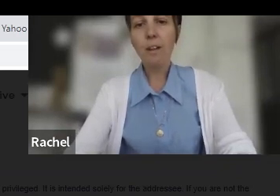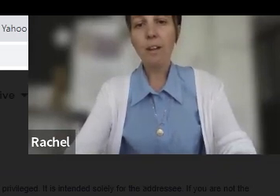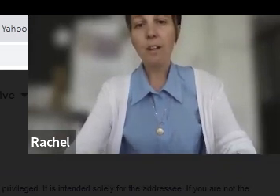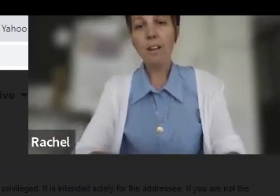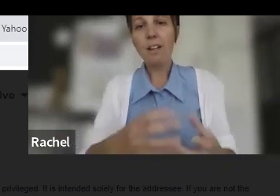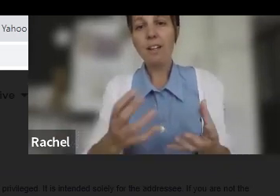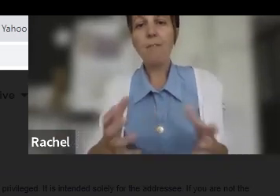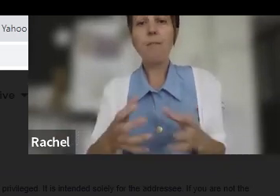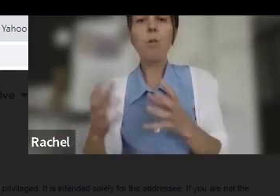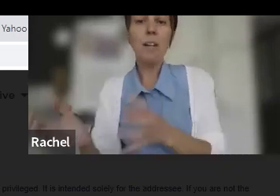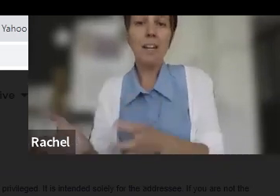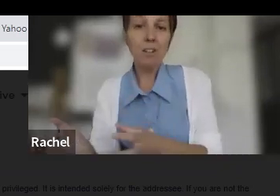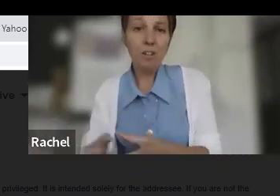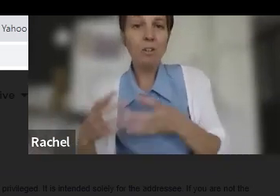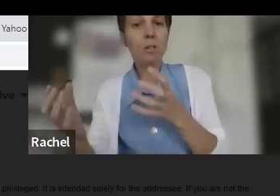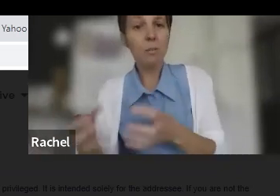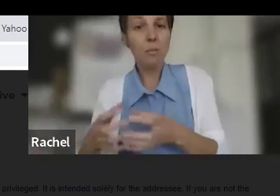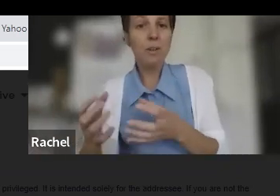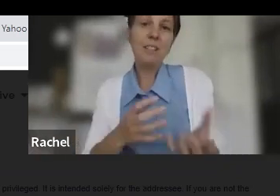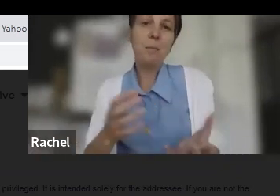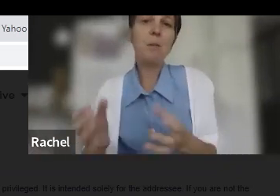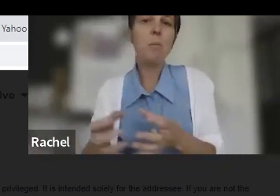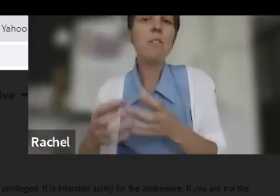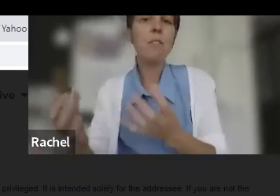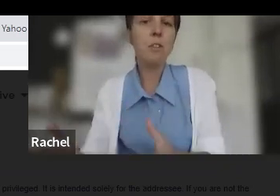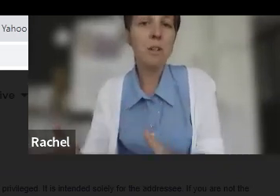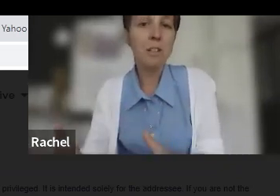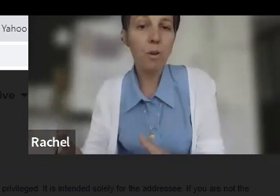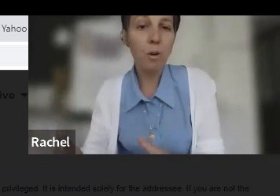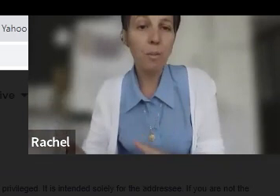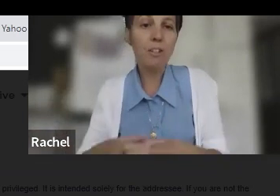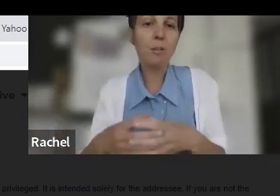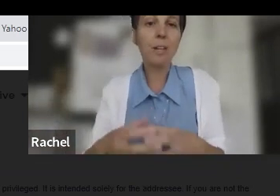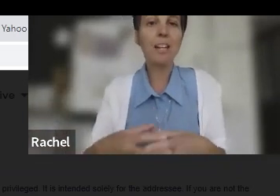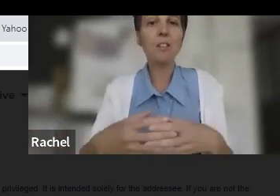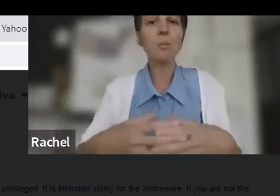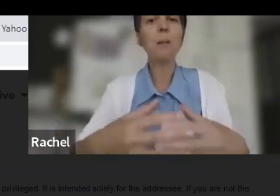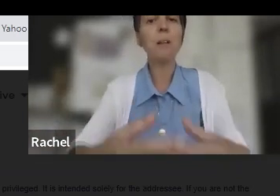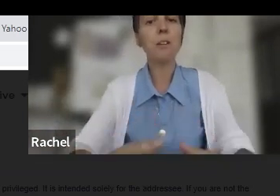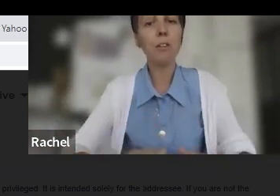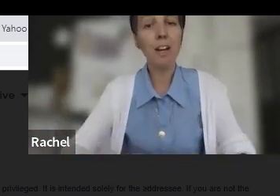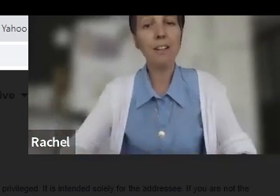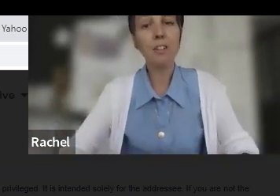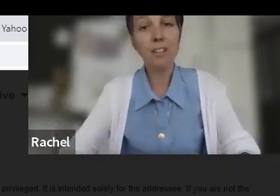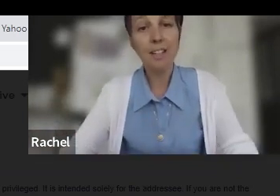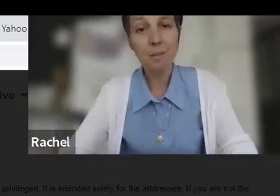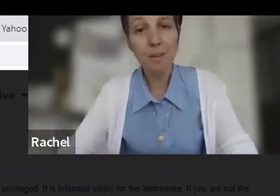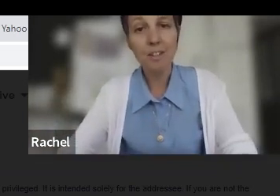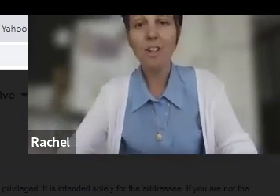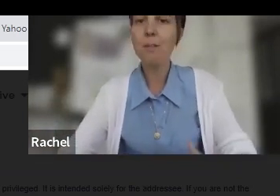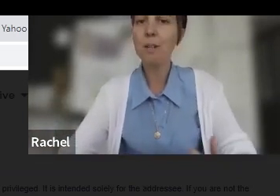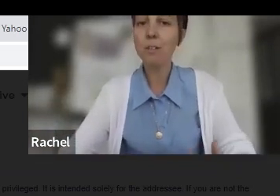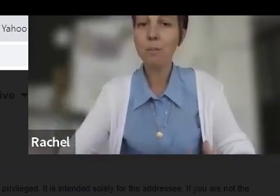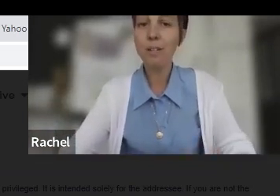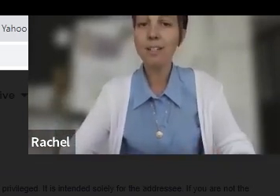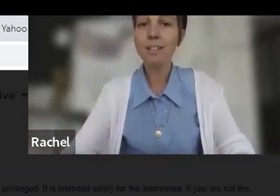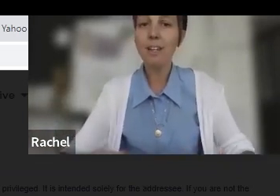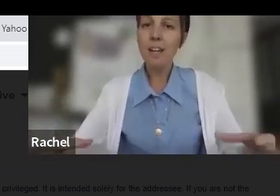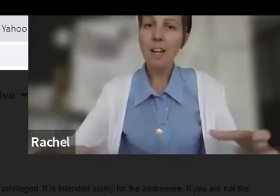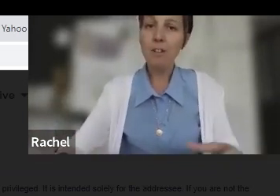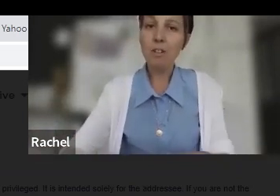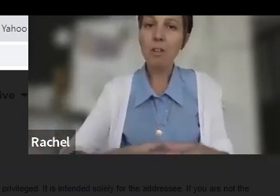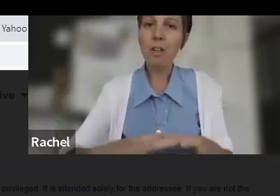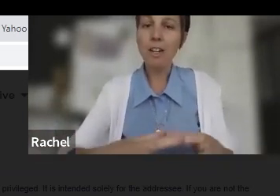a formulation, or we refer to it as a formulation. So again, it's just building on that initial assessment that Jane will have